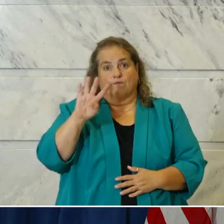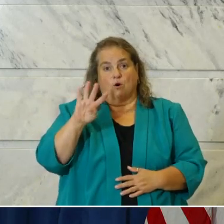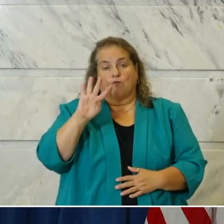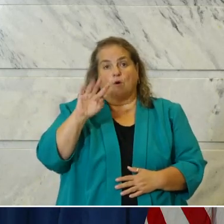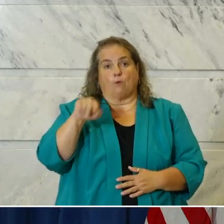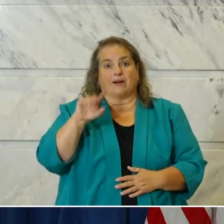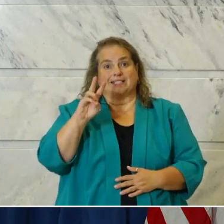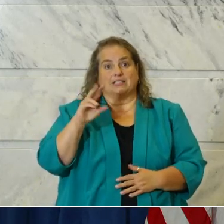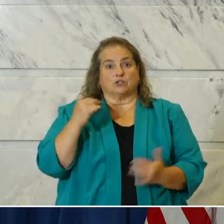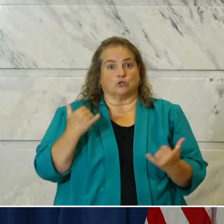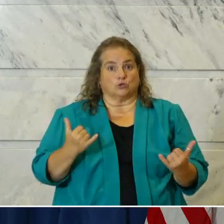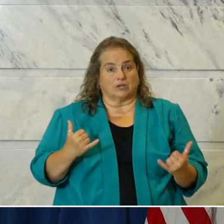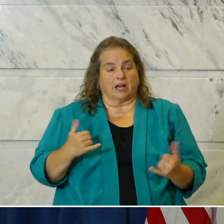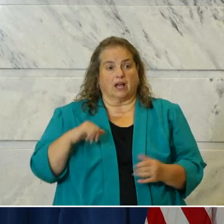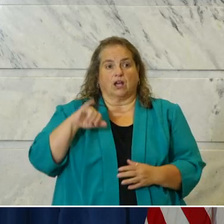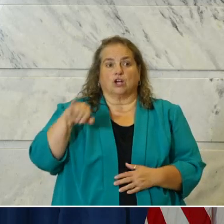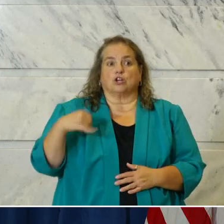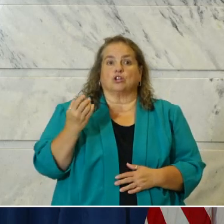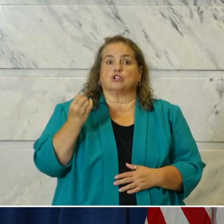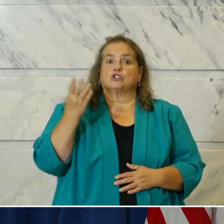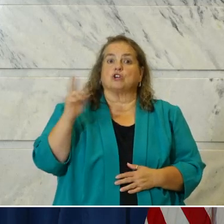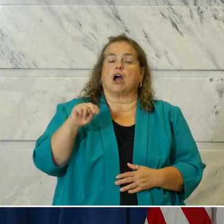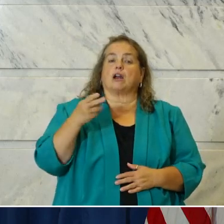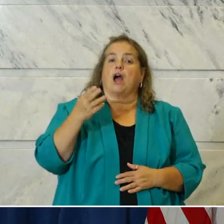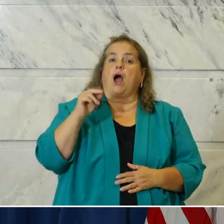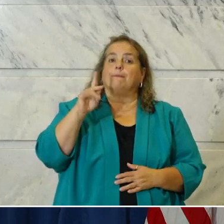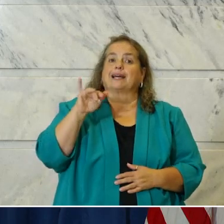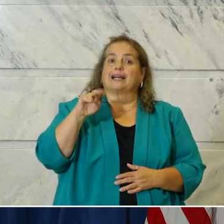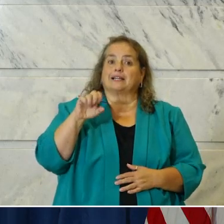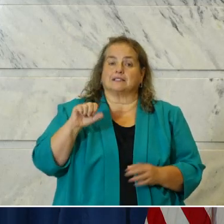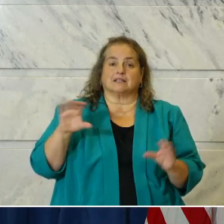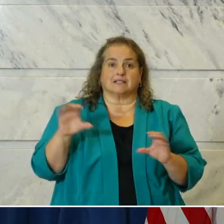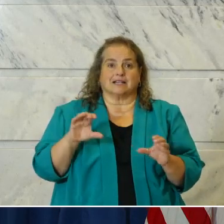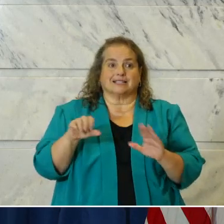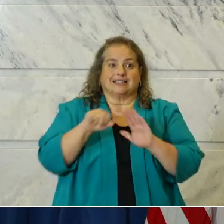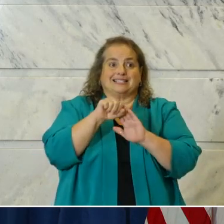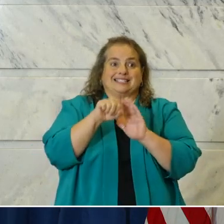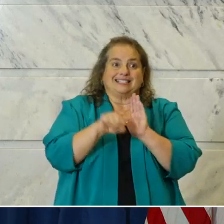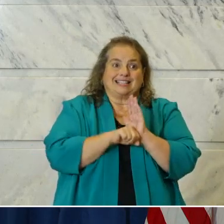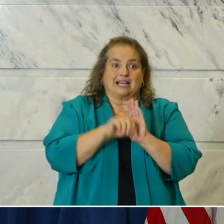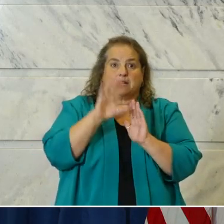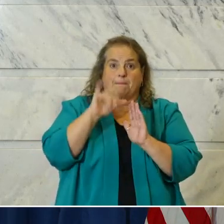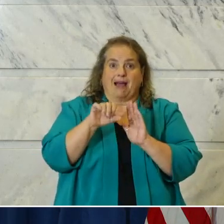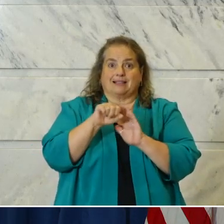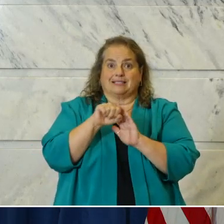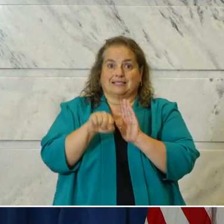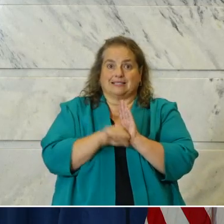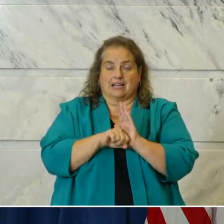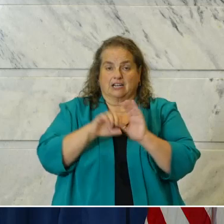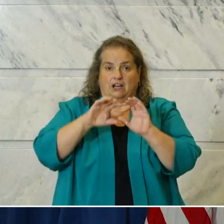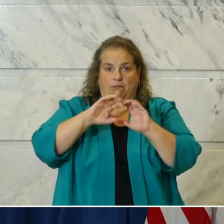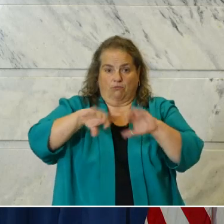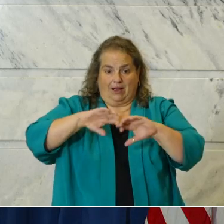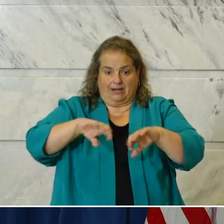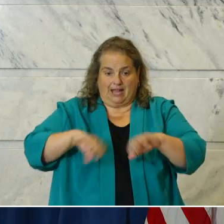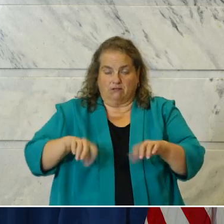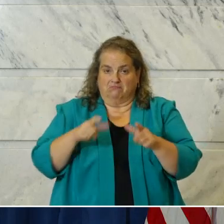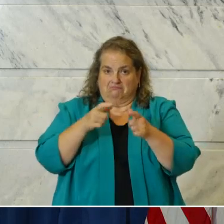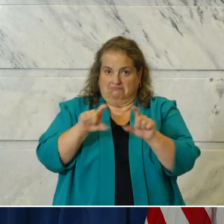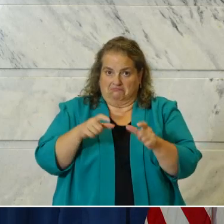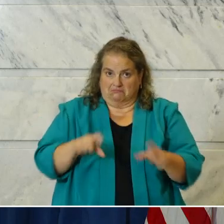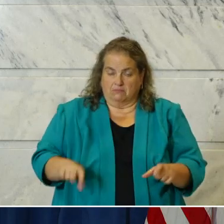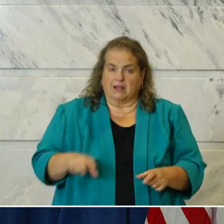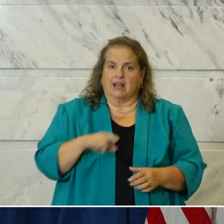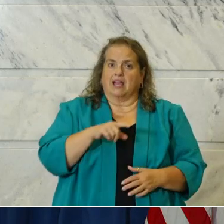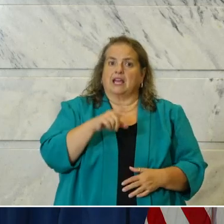John Hopkins does a state-by-state breakdown, and they reported 8.4 yesterday. So I'm wondering where the